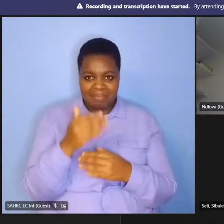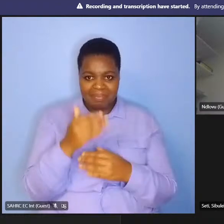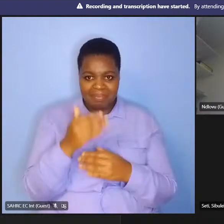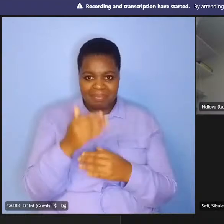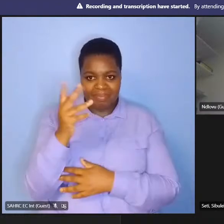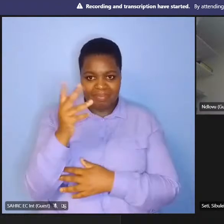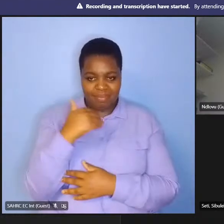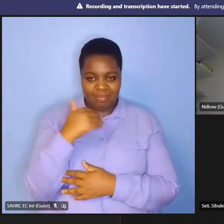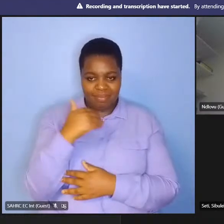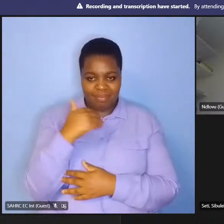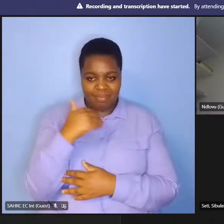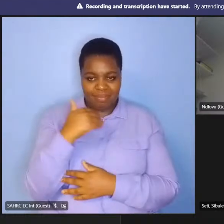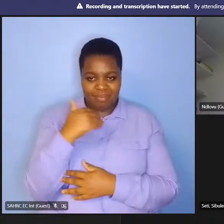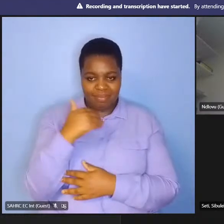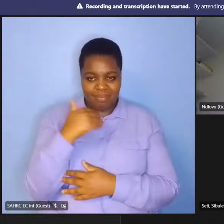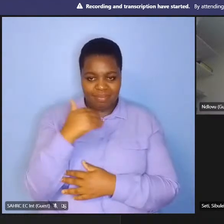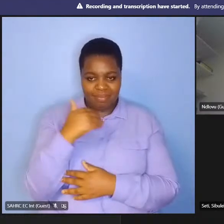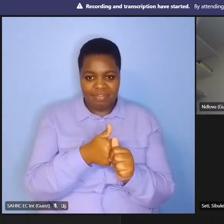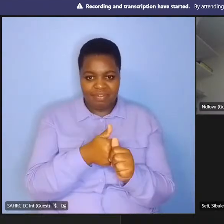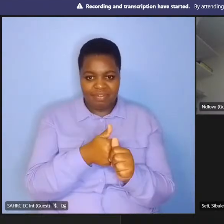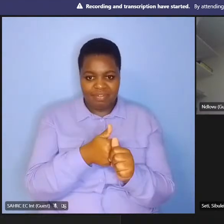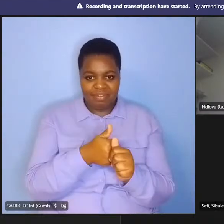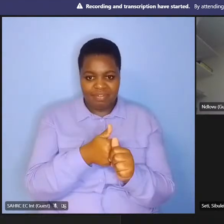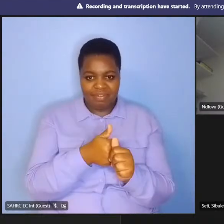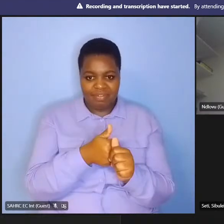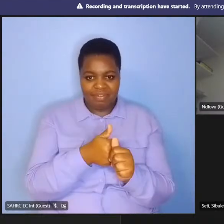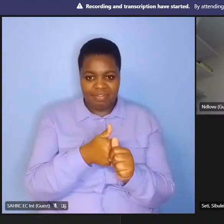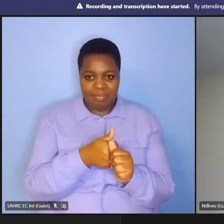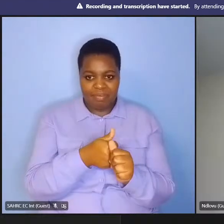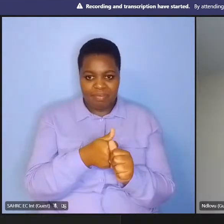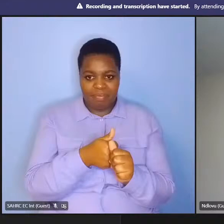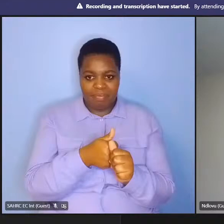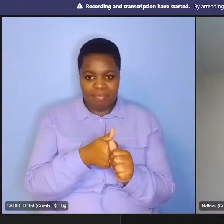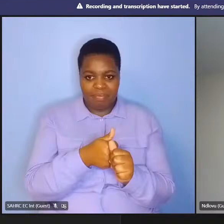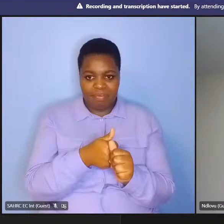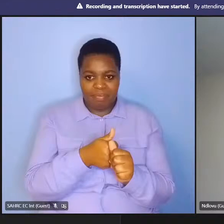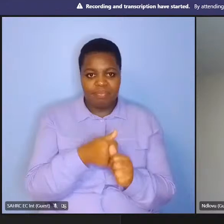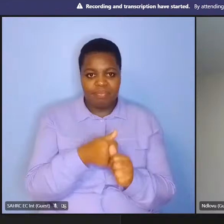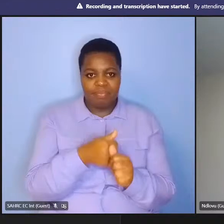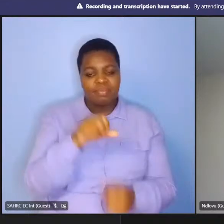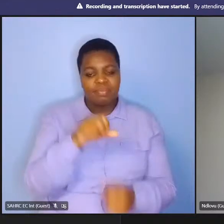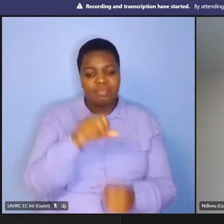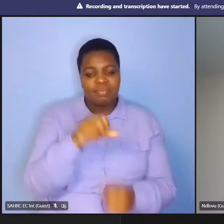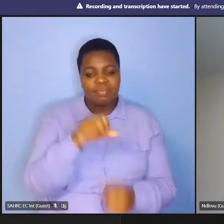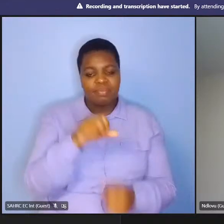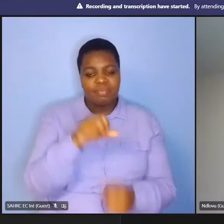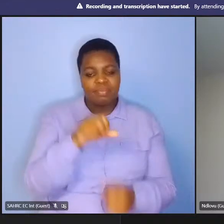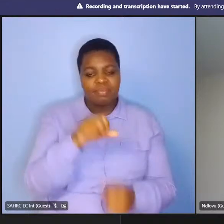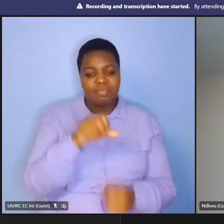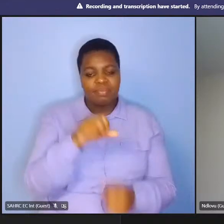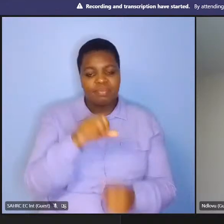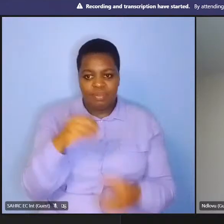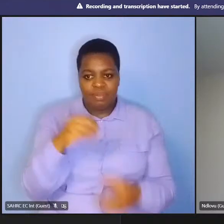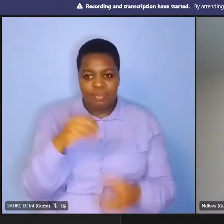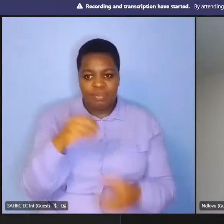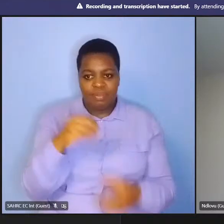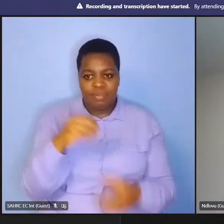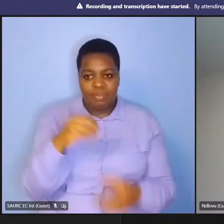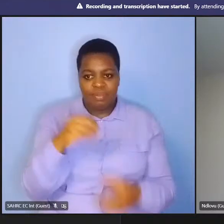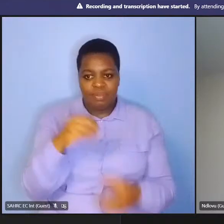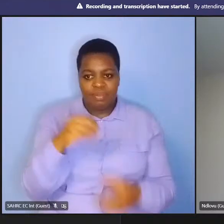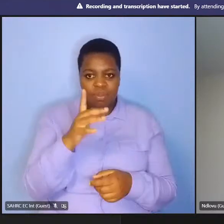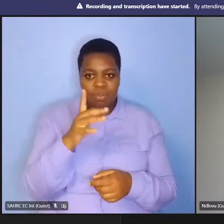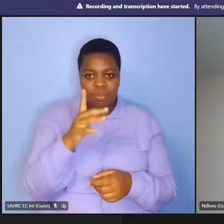then be followed up by Advocate Seti, who will also be contributing. And then we will be